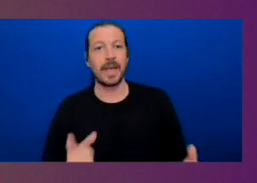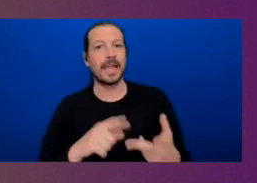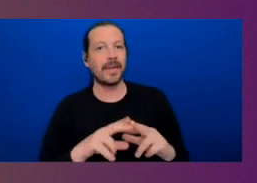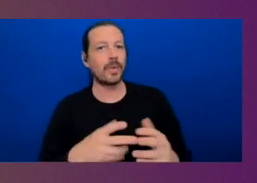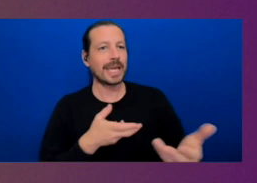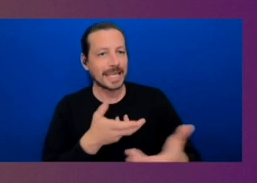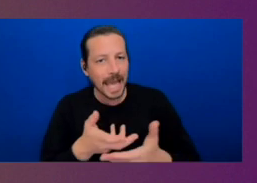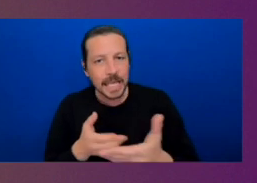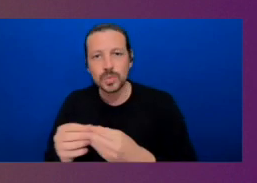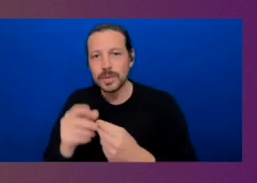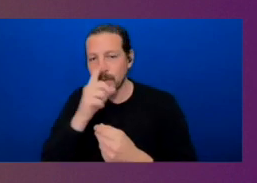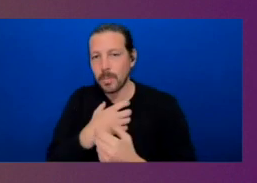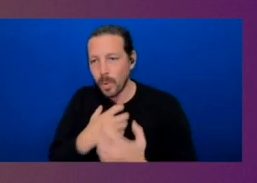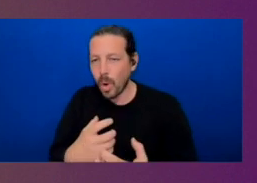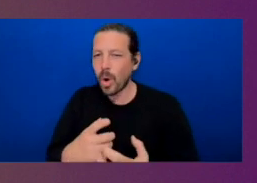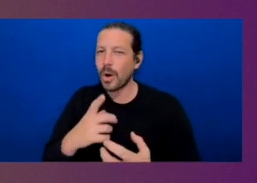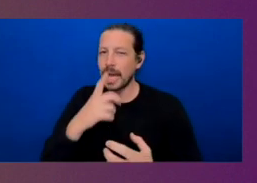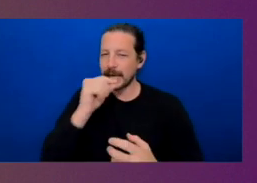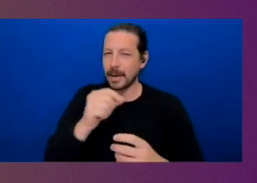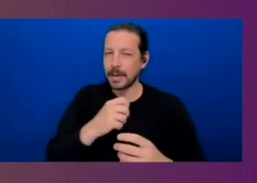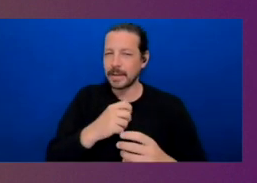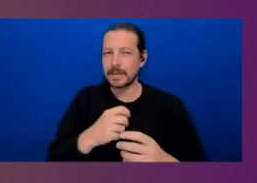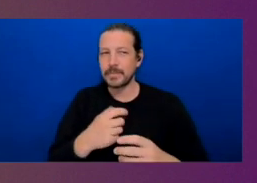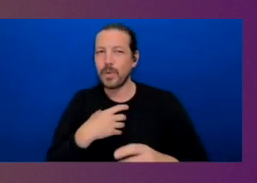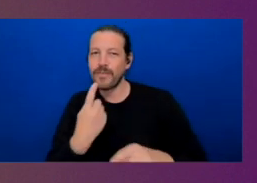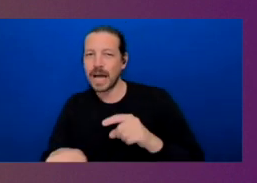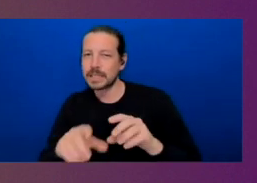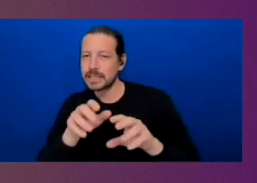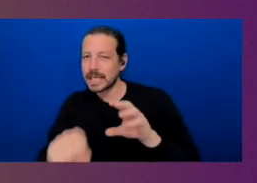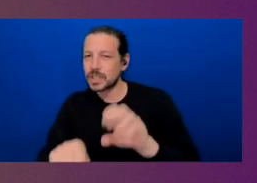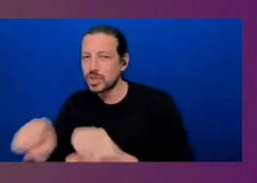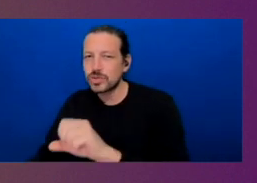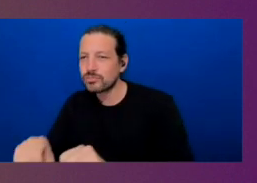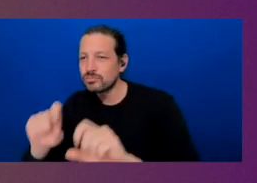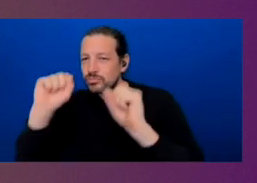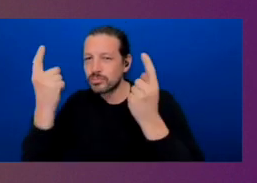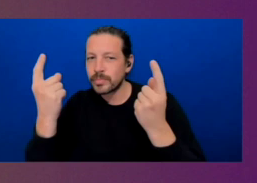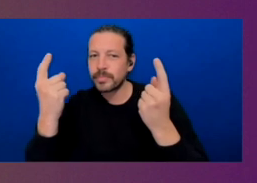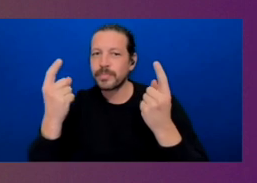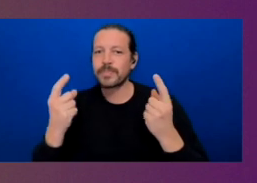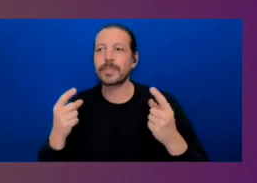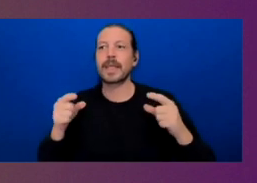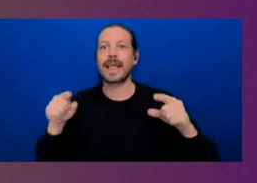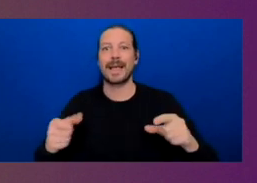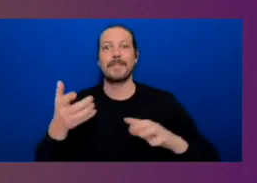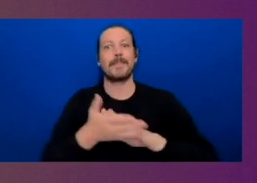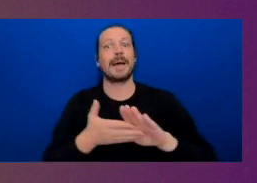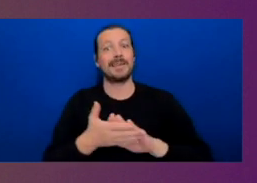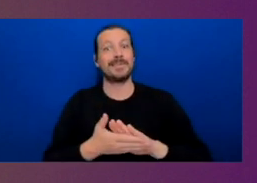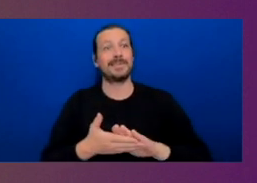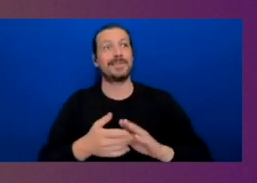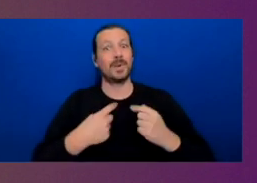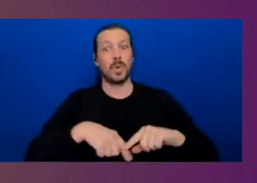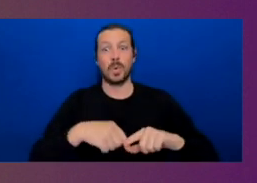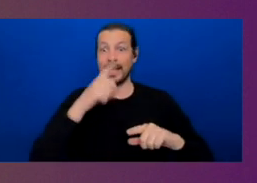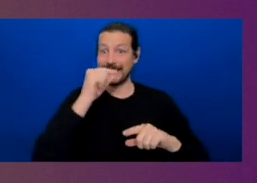more we can see that more easily and more quickly. And that gives us the ability to see these spaces that are